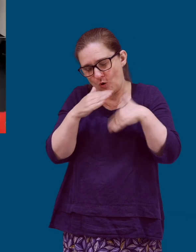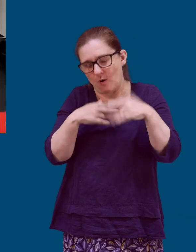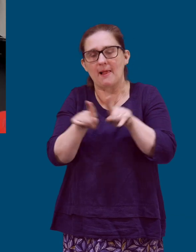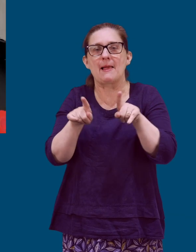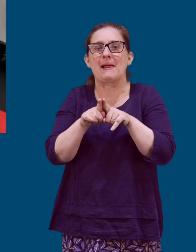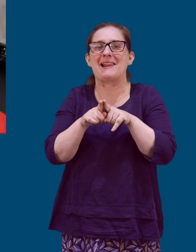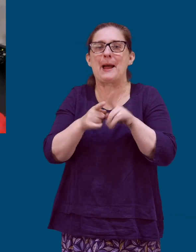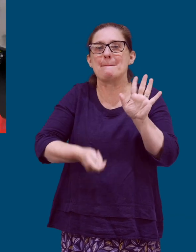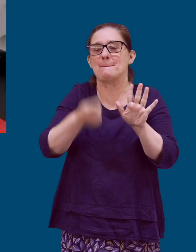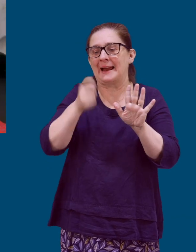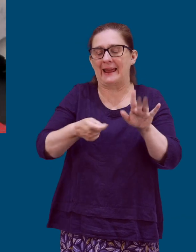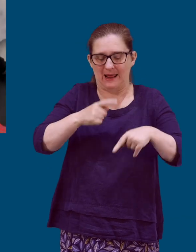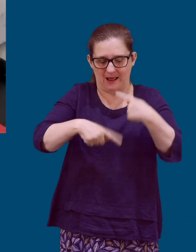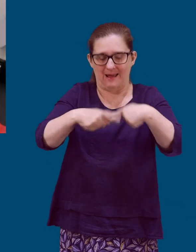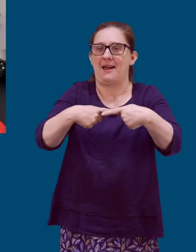pancake.